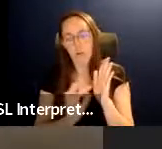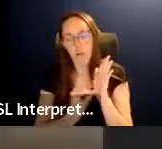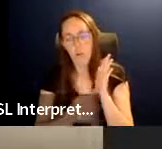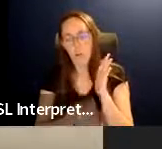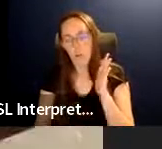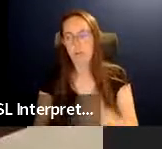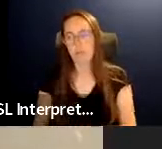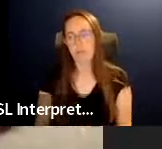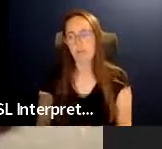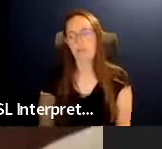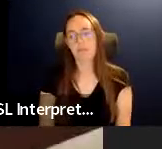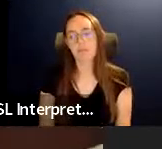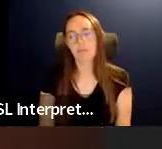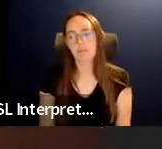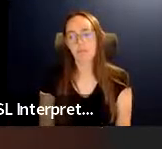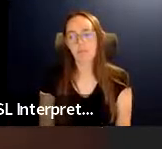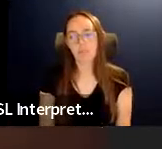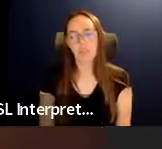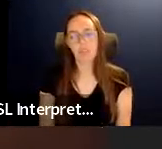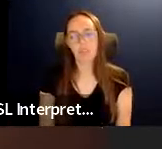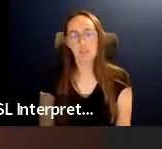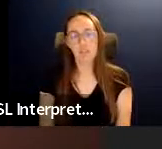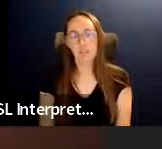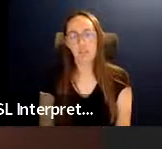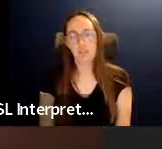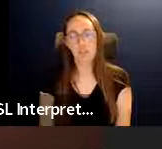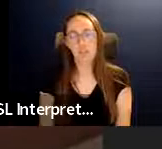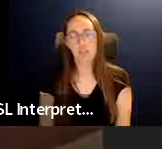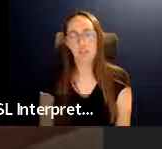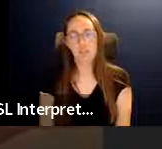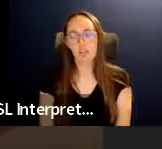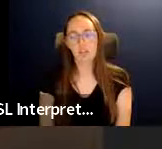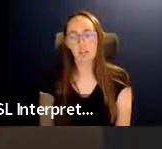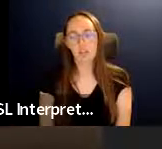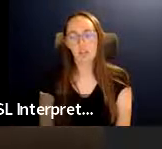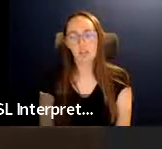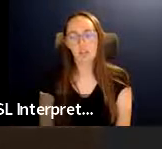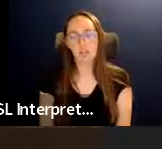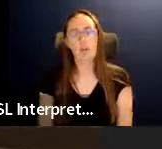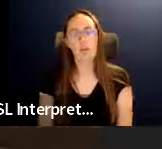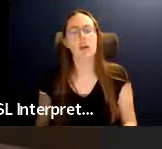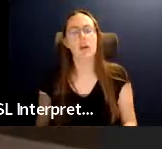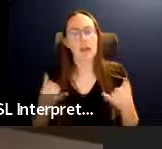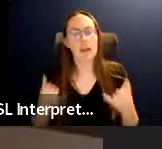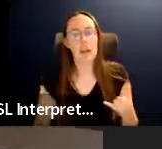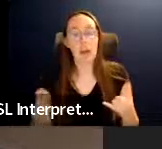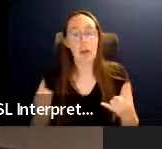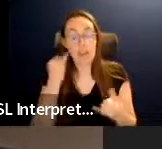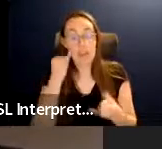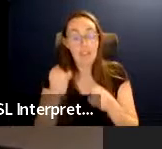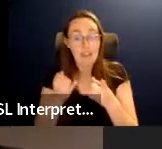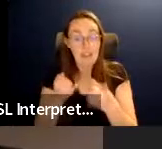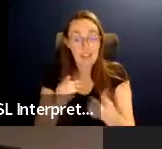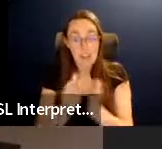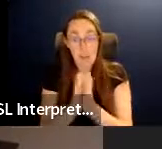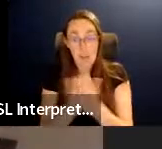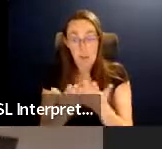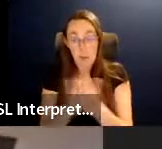So what we're going to do is, if this was a book, right? We'll put